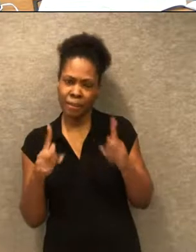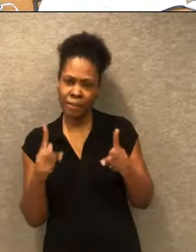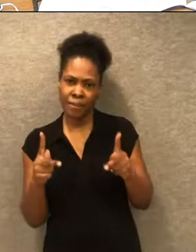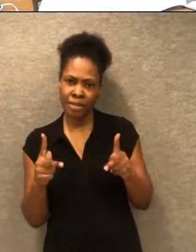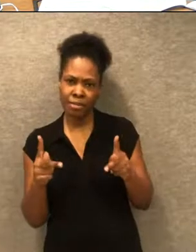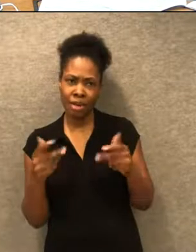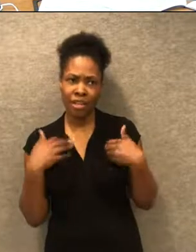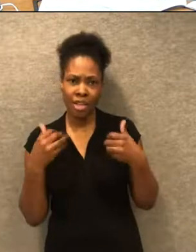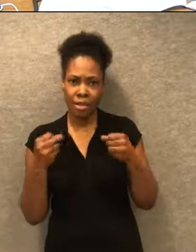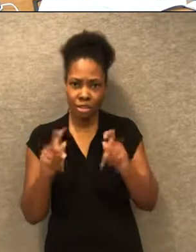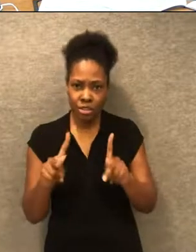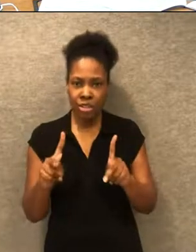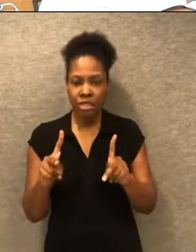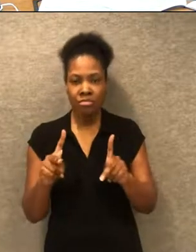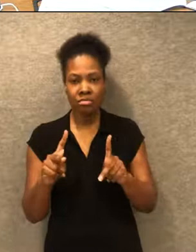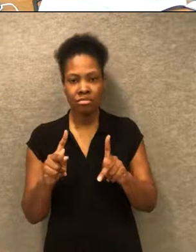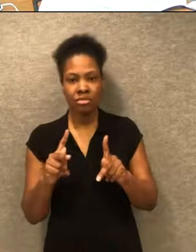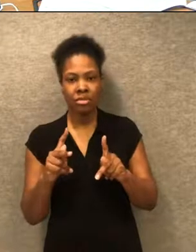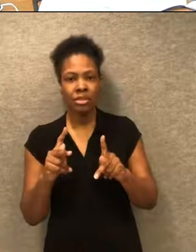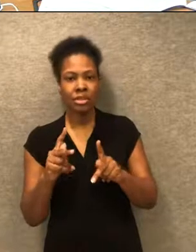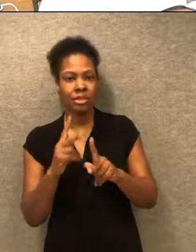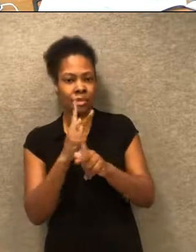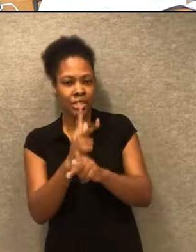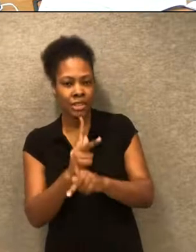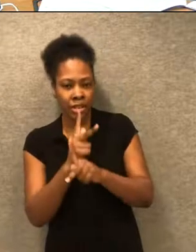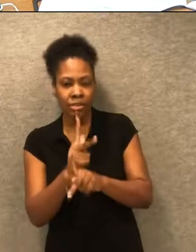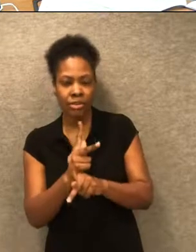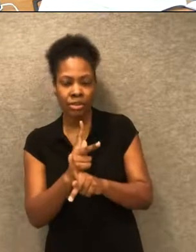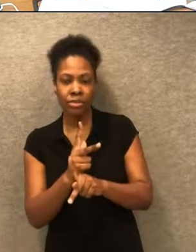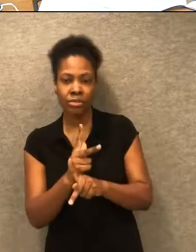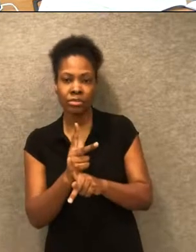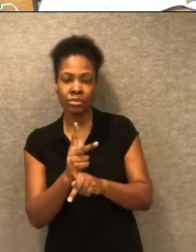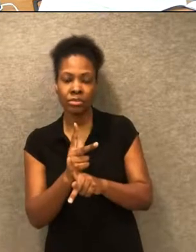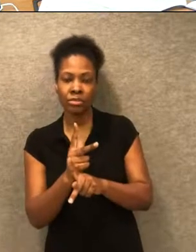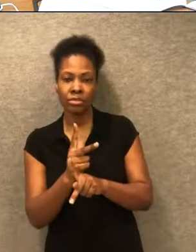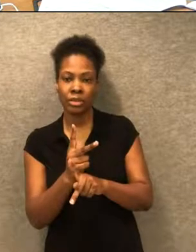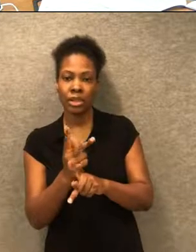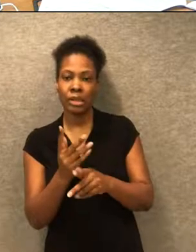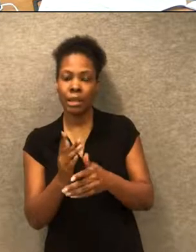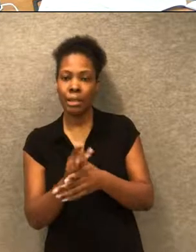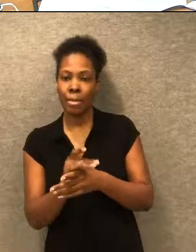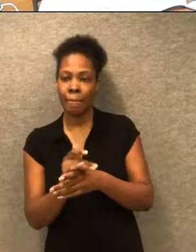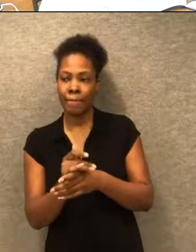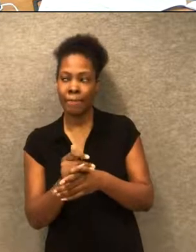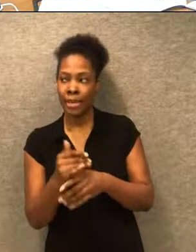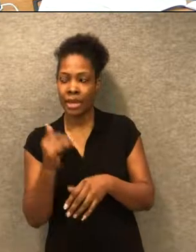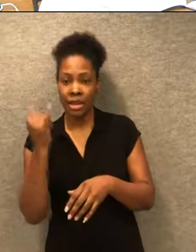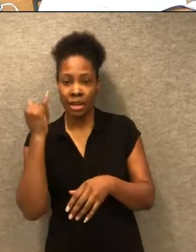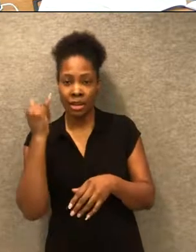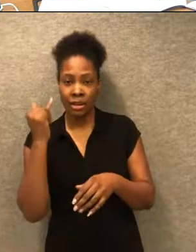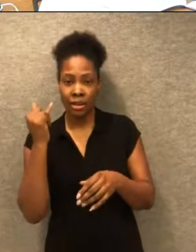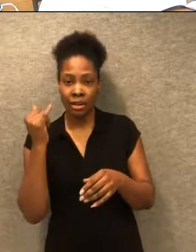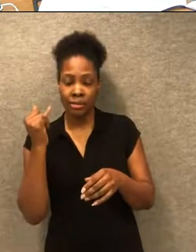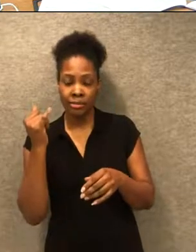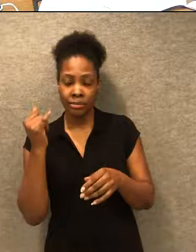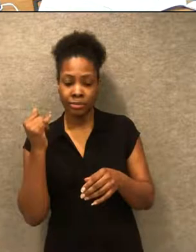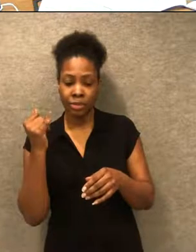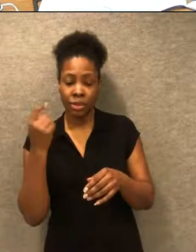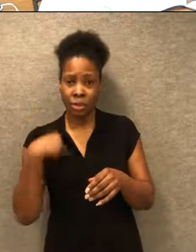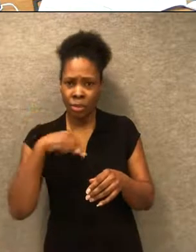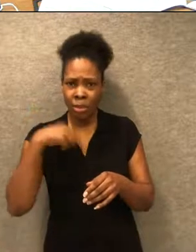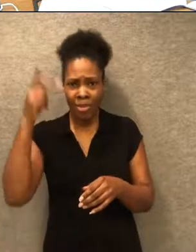more caution. And I mean, I think that even goes back to the caller that talked about the park, right? Like it's the parents that need to educate our children.